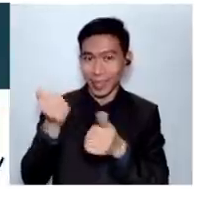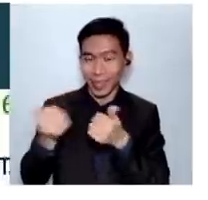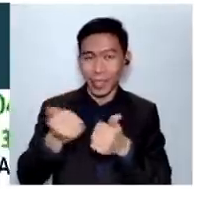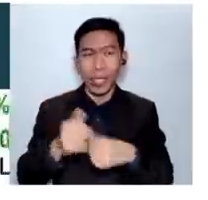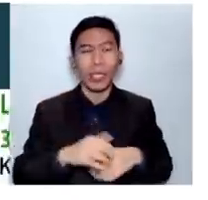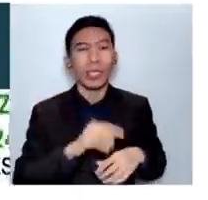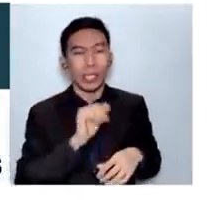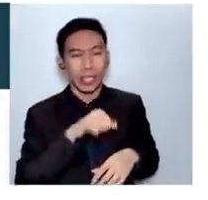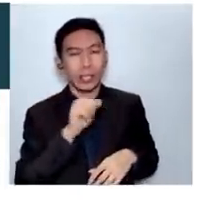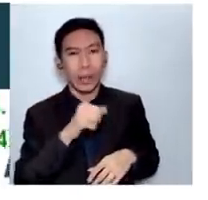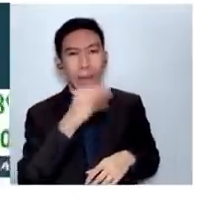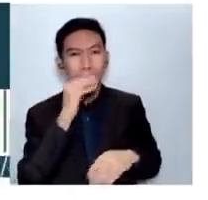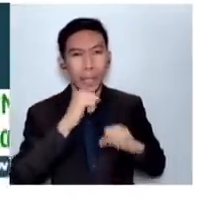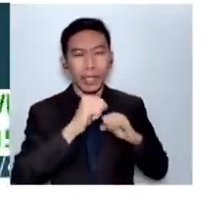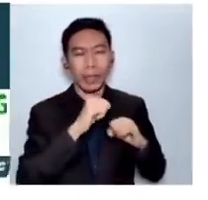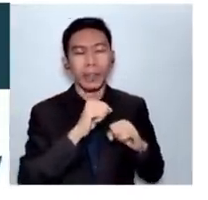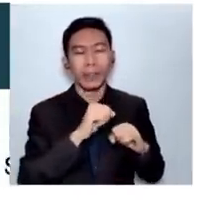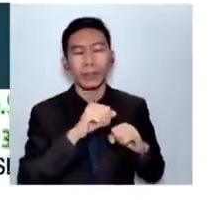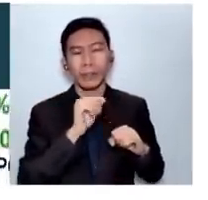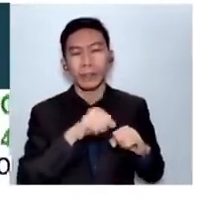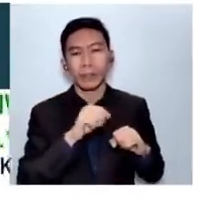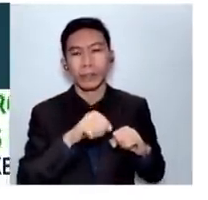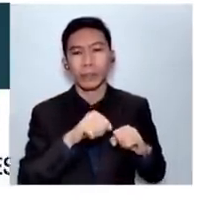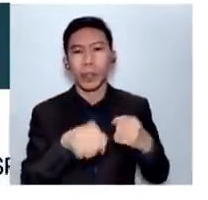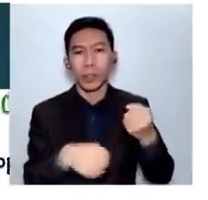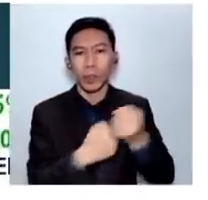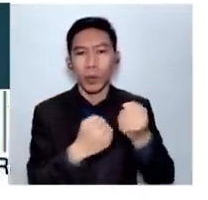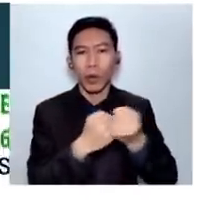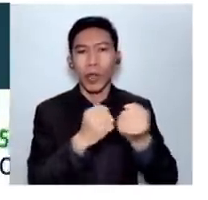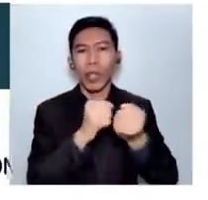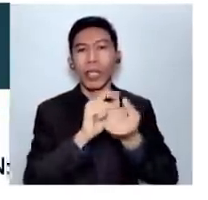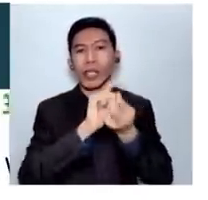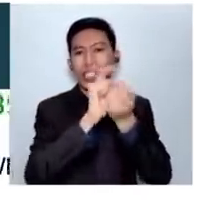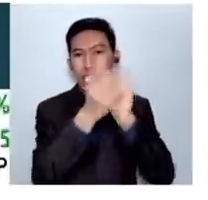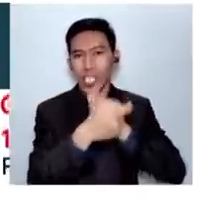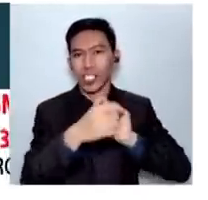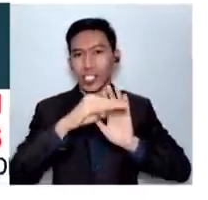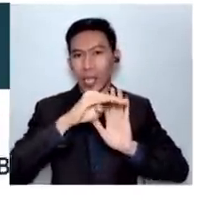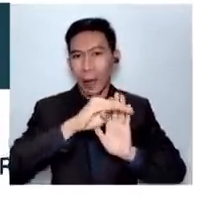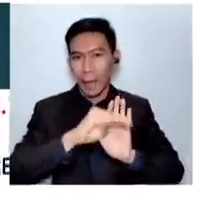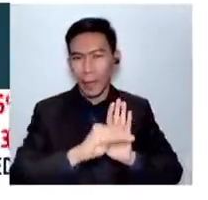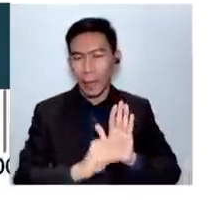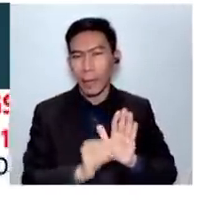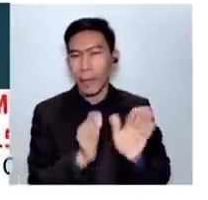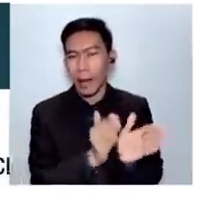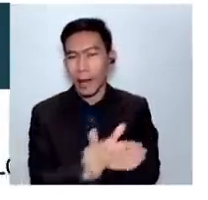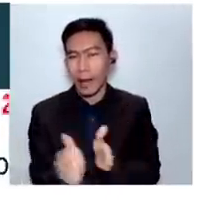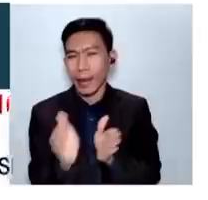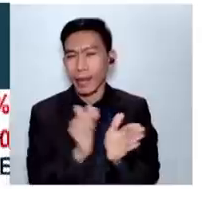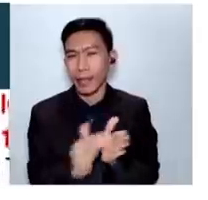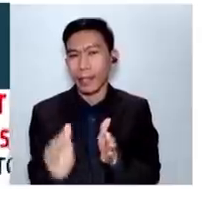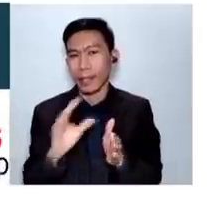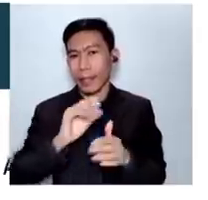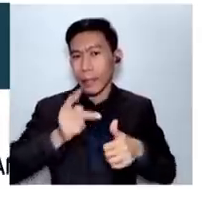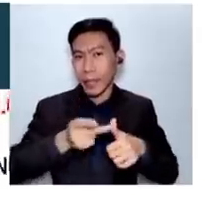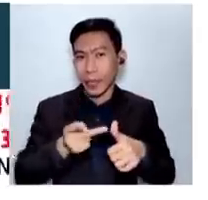a reform agenda. And then the priorities would be